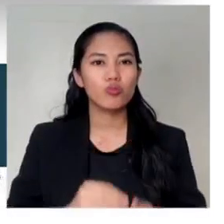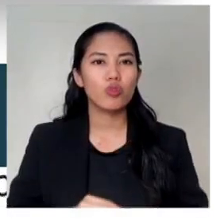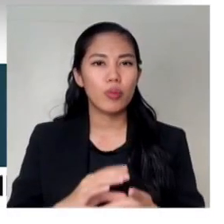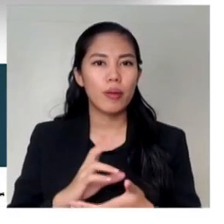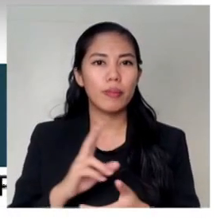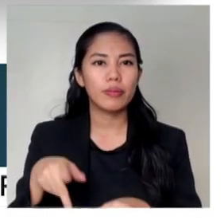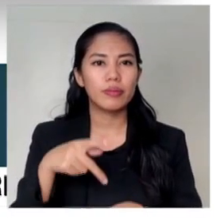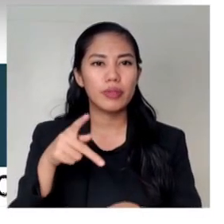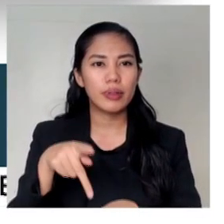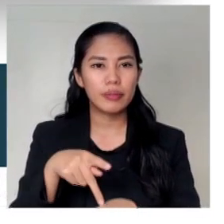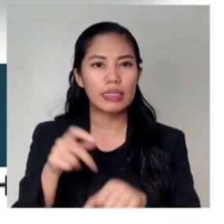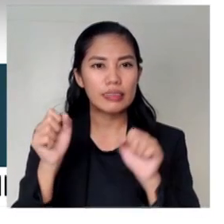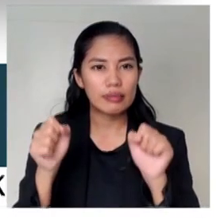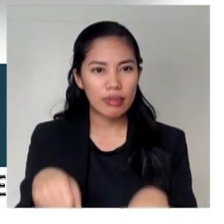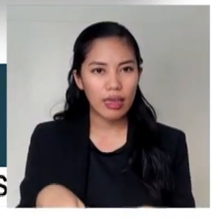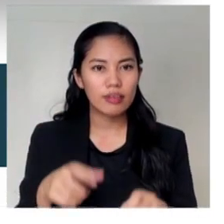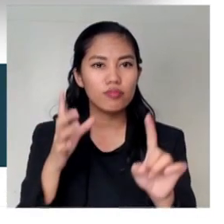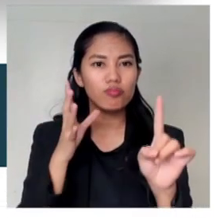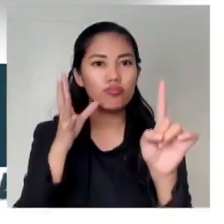to achieve